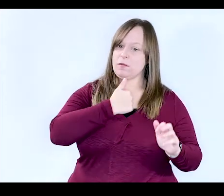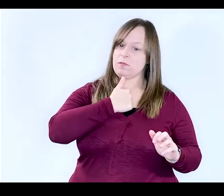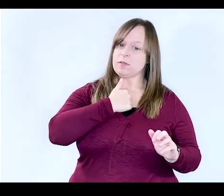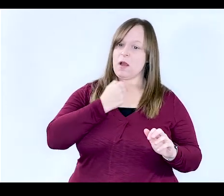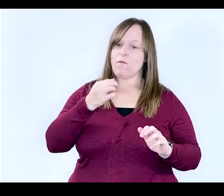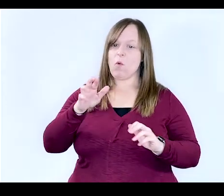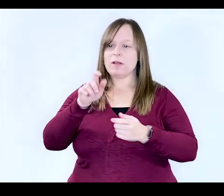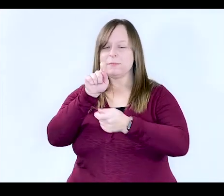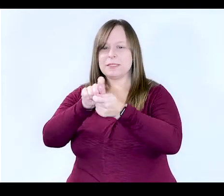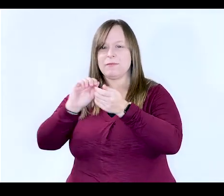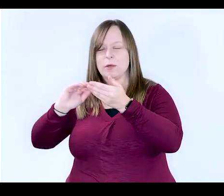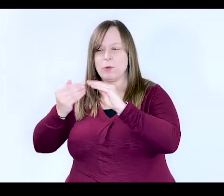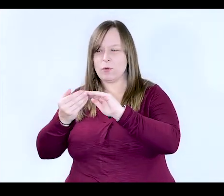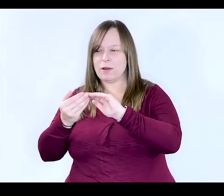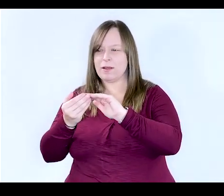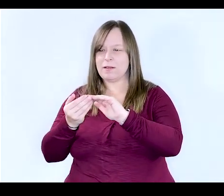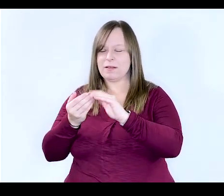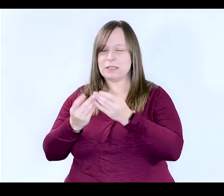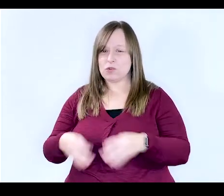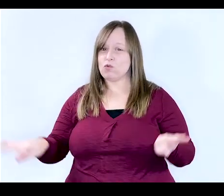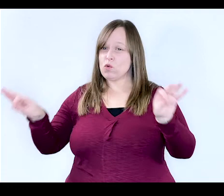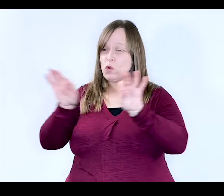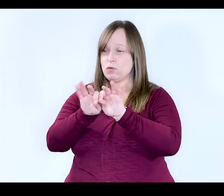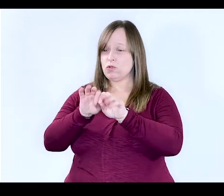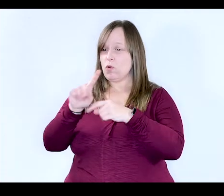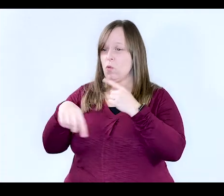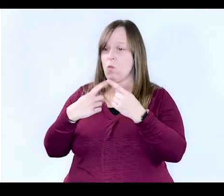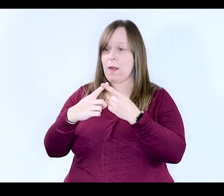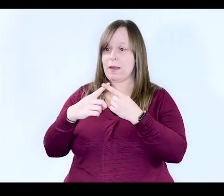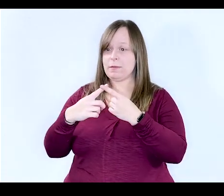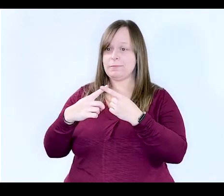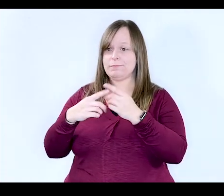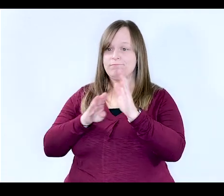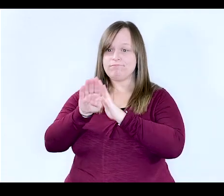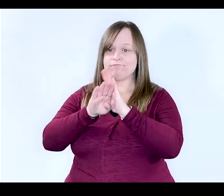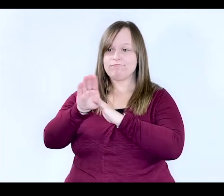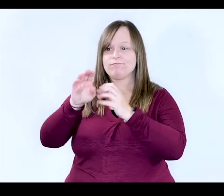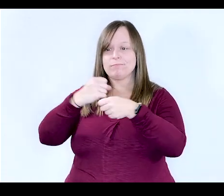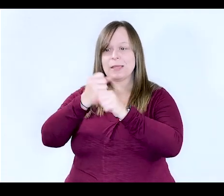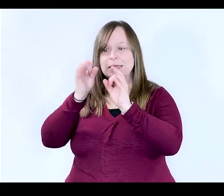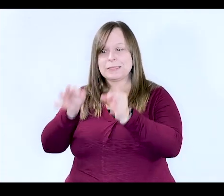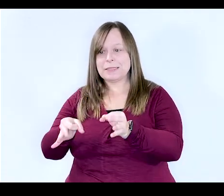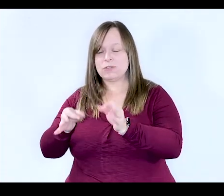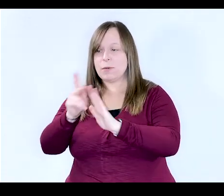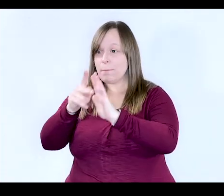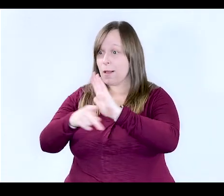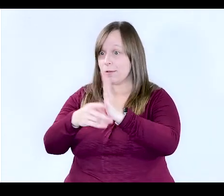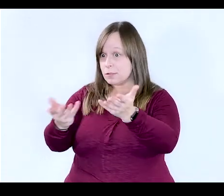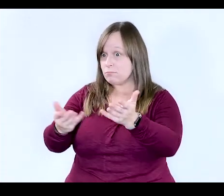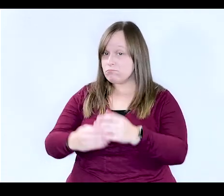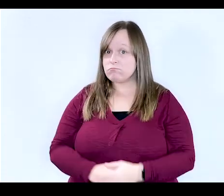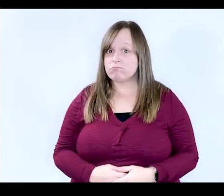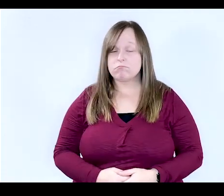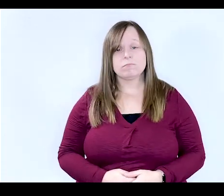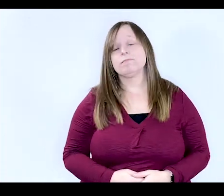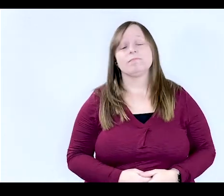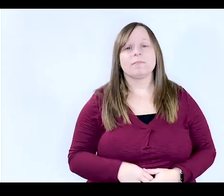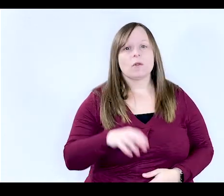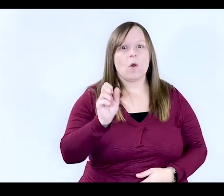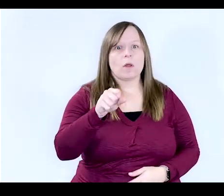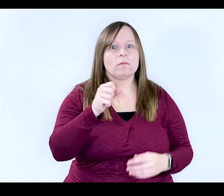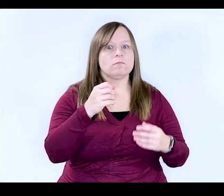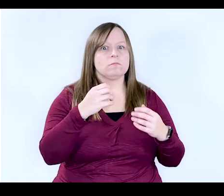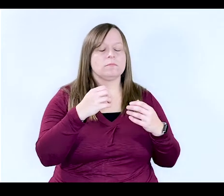representing yourself or a specific community, is crucial when it comes to making decisions in policy.